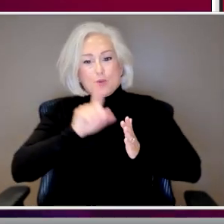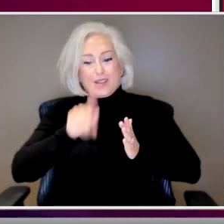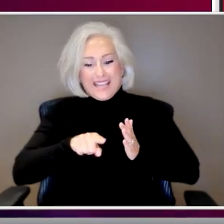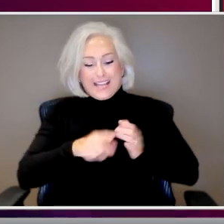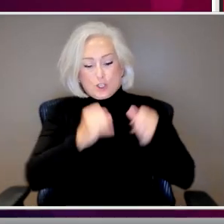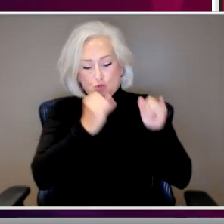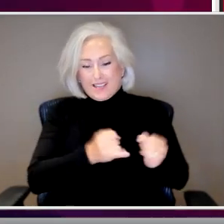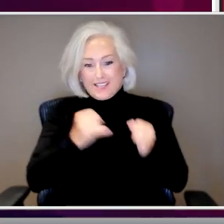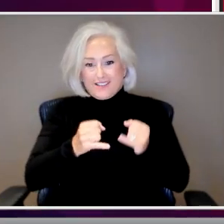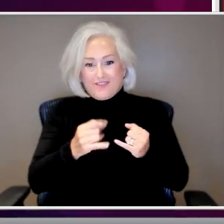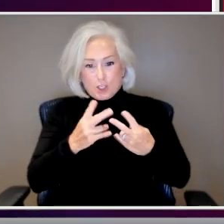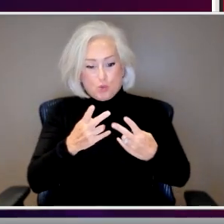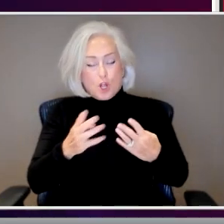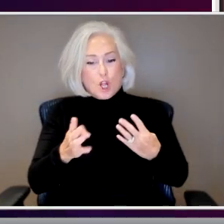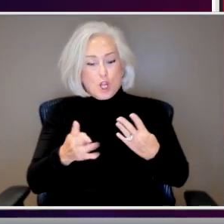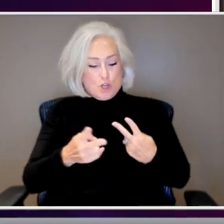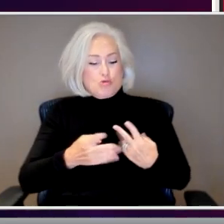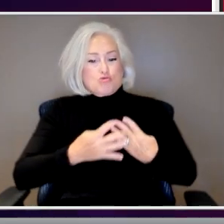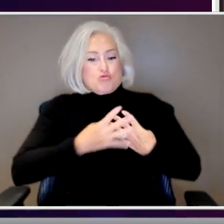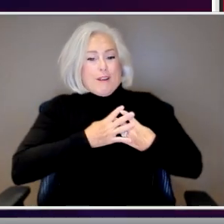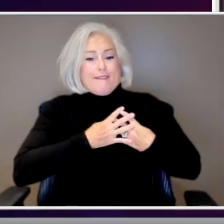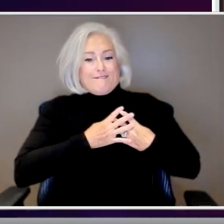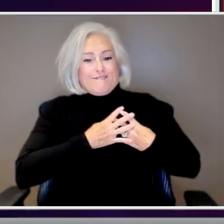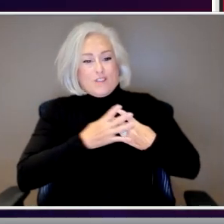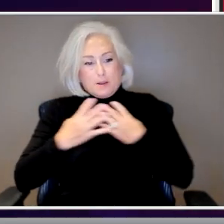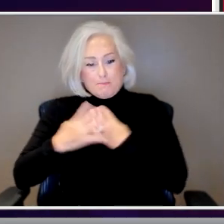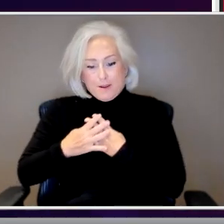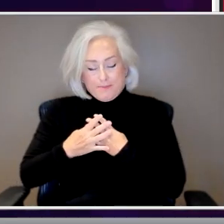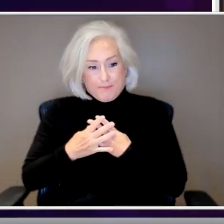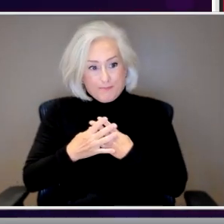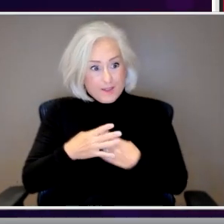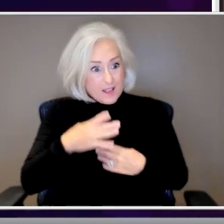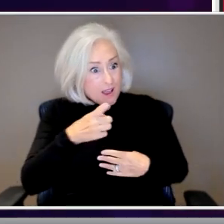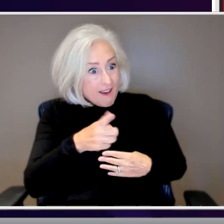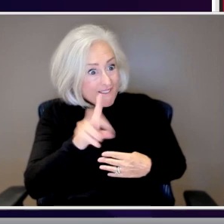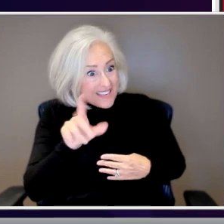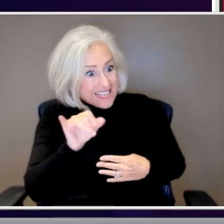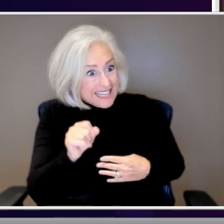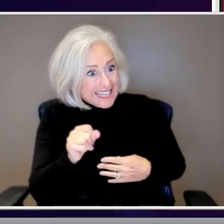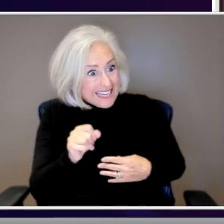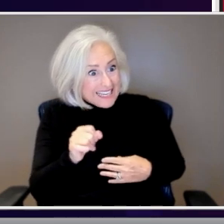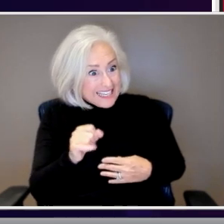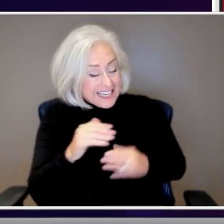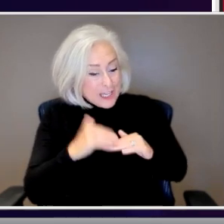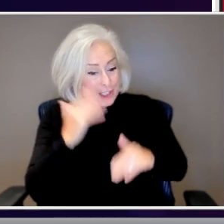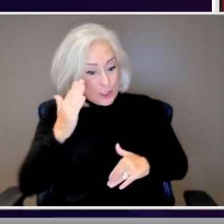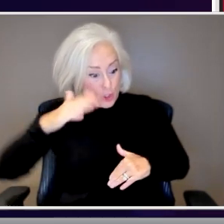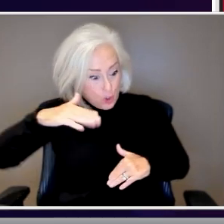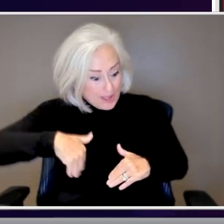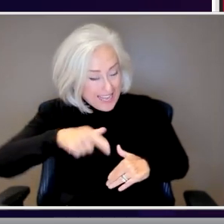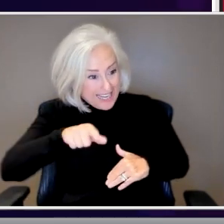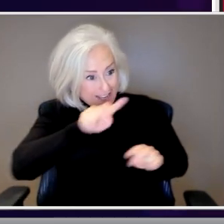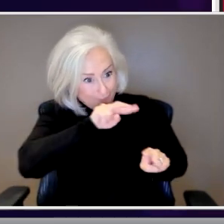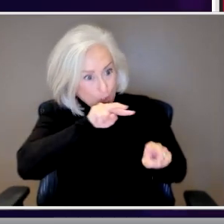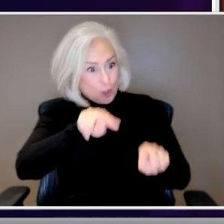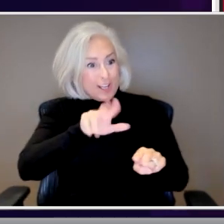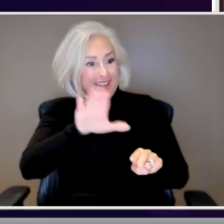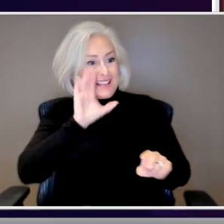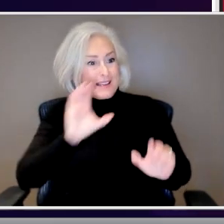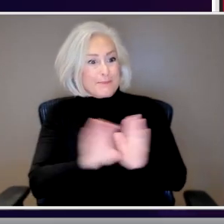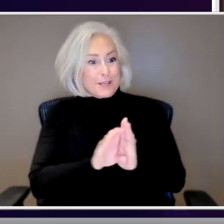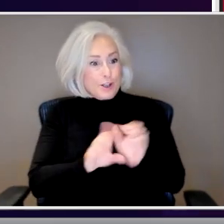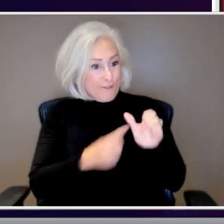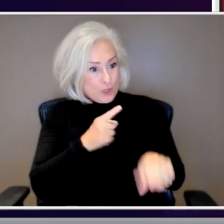carotid artery. Vicky, I should have asked you, are you squeamish? Too late now. Yeah. You're looking at it. Was this the first time you saw this Yes, too?